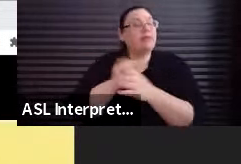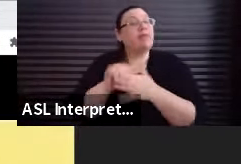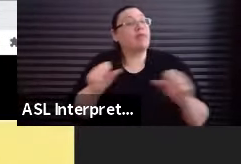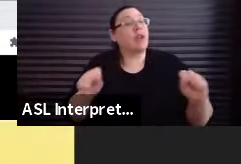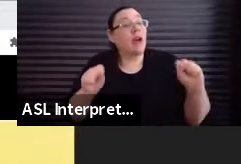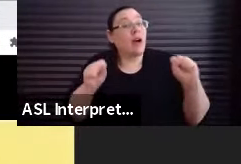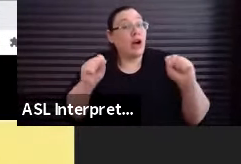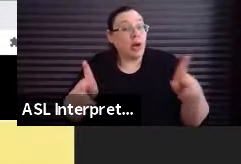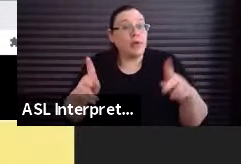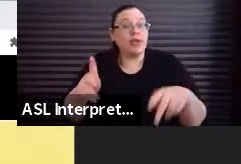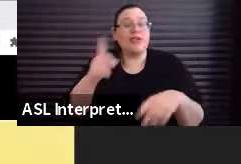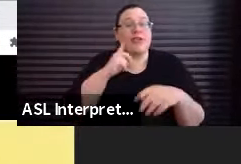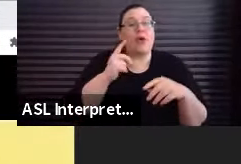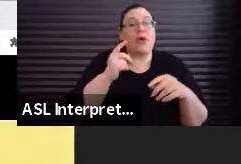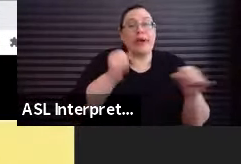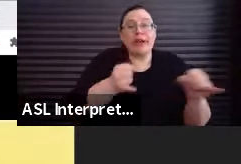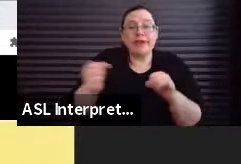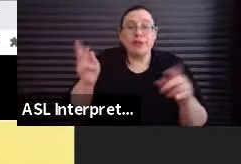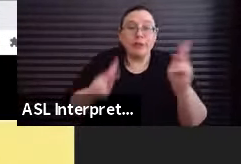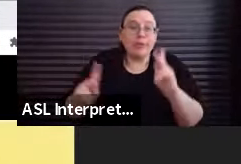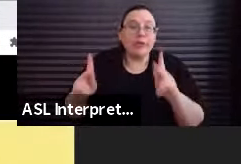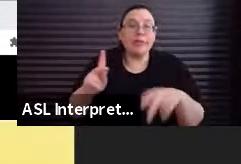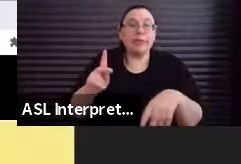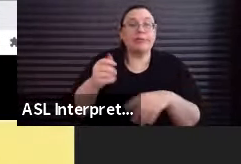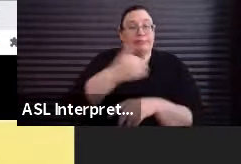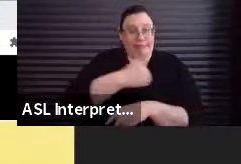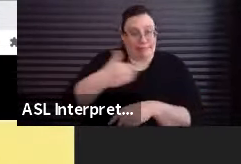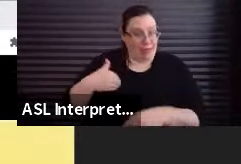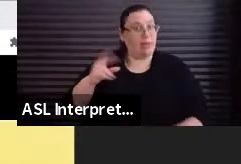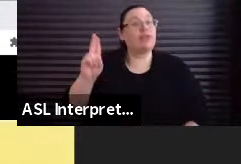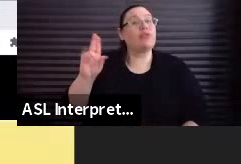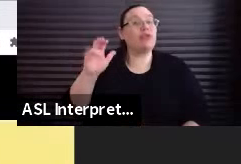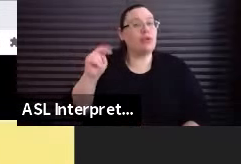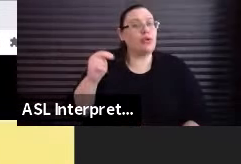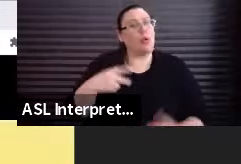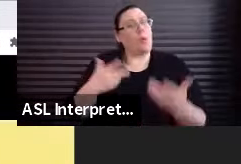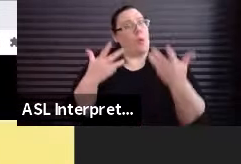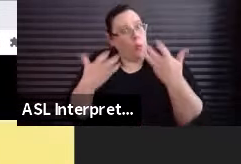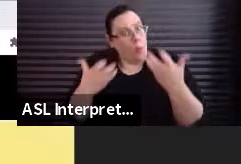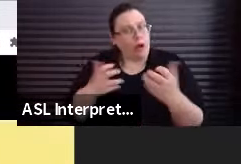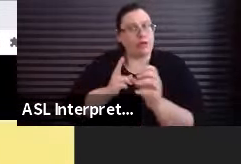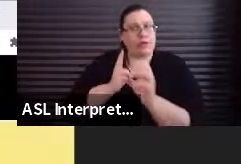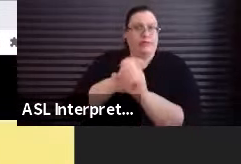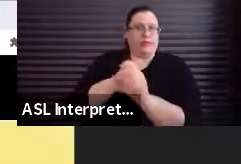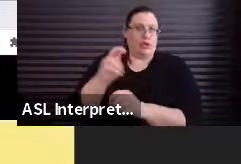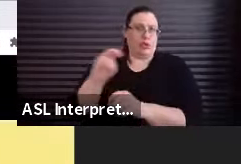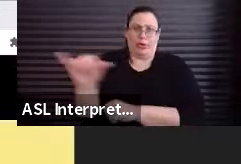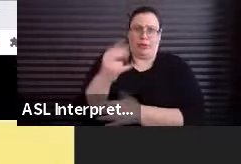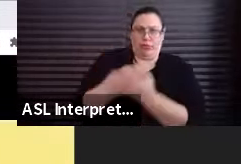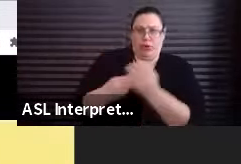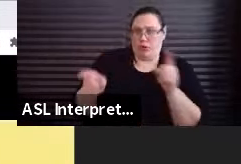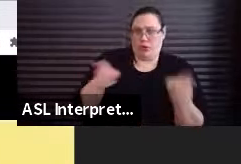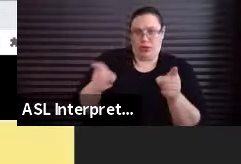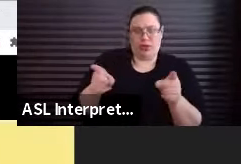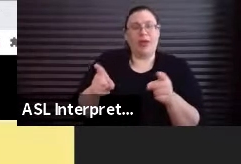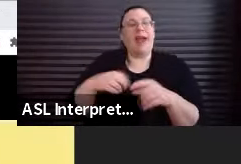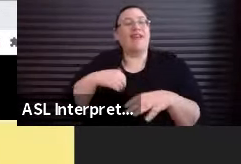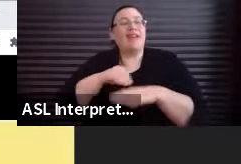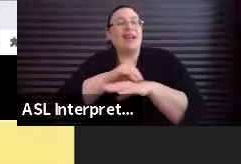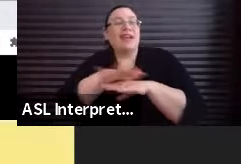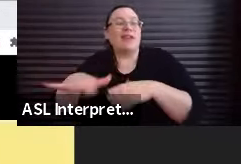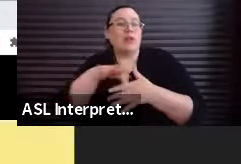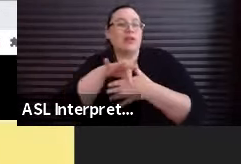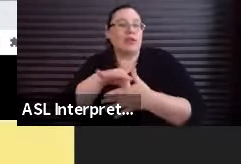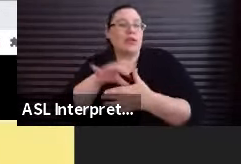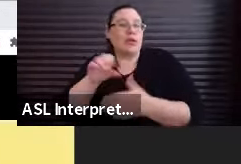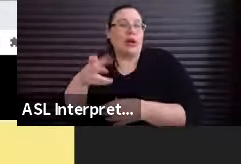opportunity for individuals who are union members and who want to become union members, but who do influencer content to